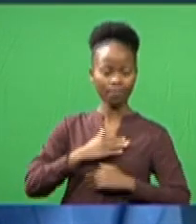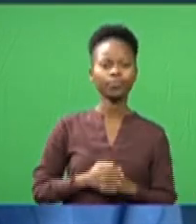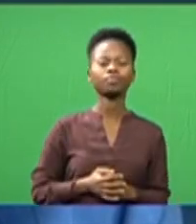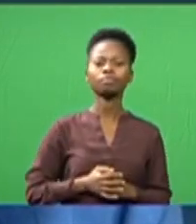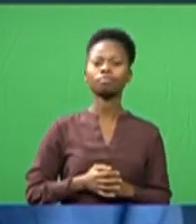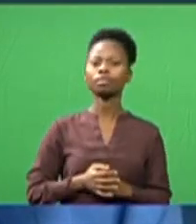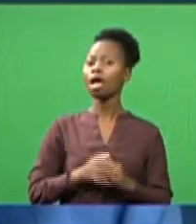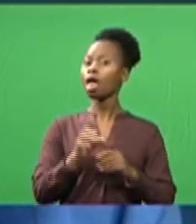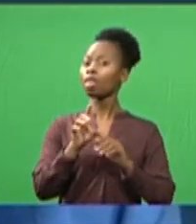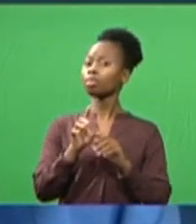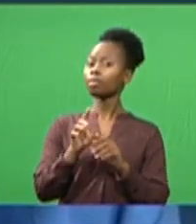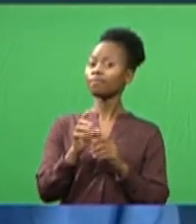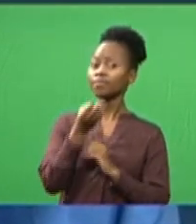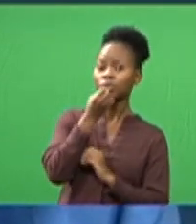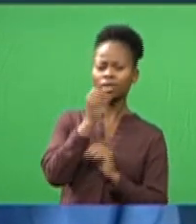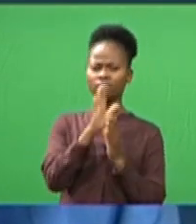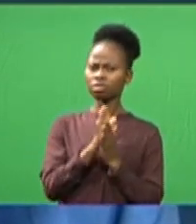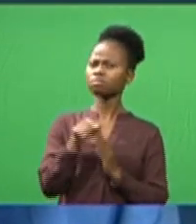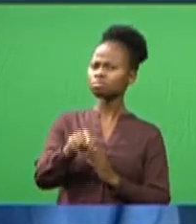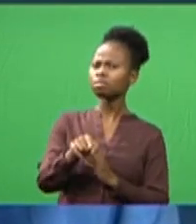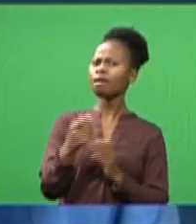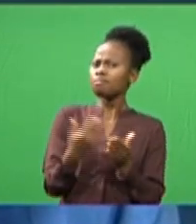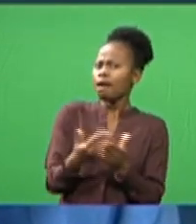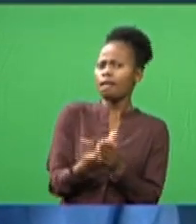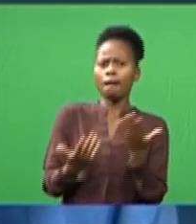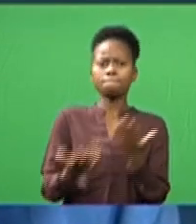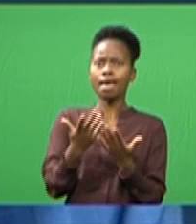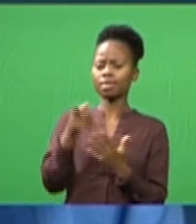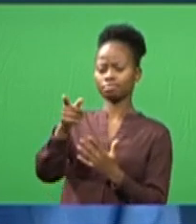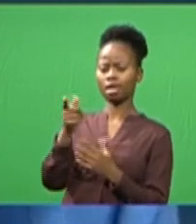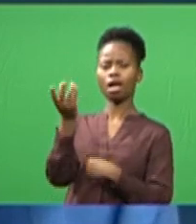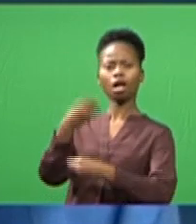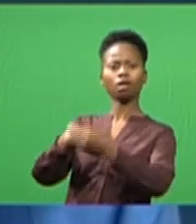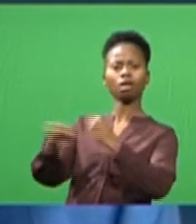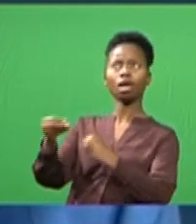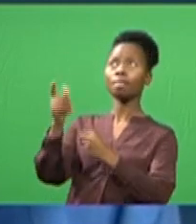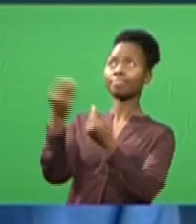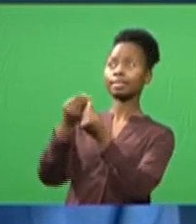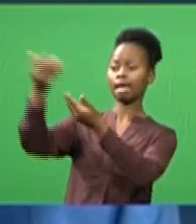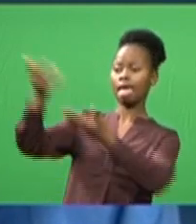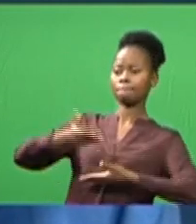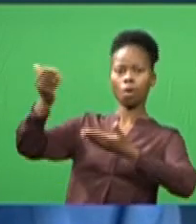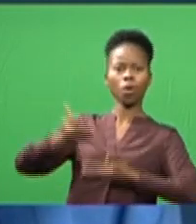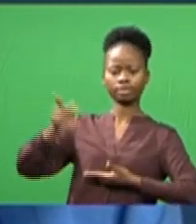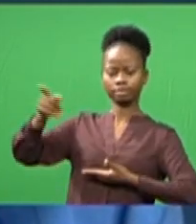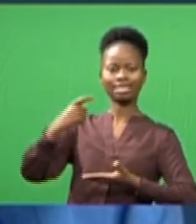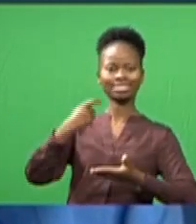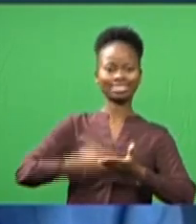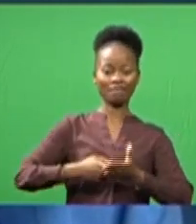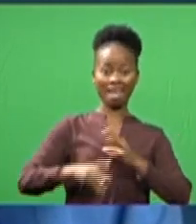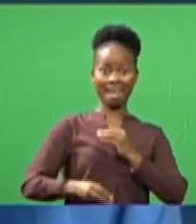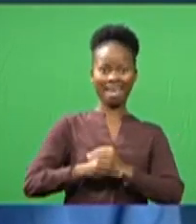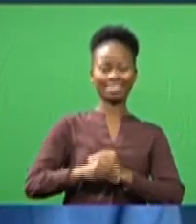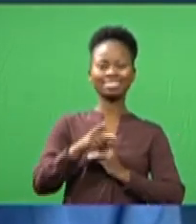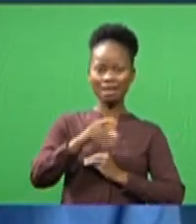Further risks could arise from higher domestic import tariffs and escalating wage demands.